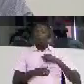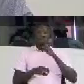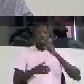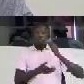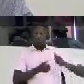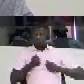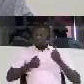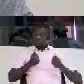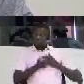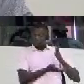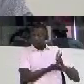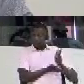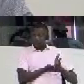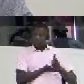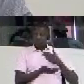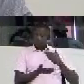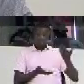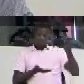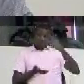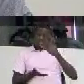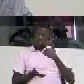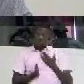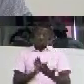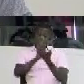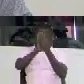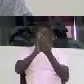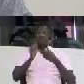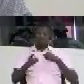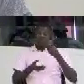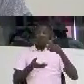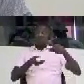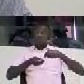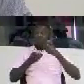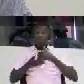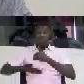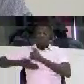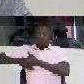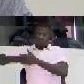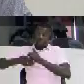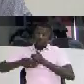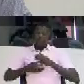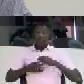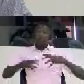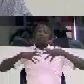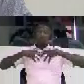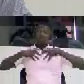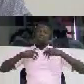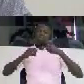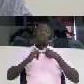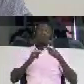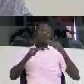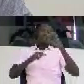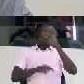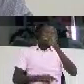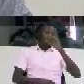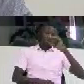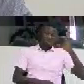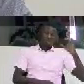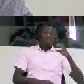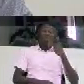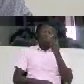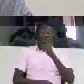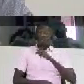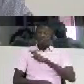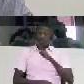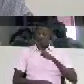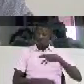forward and file their complaints with the TRRC, even if they are unwilling to